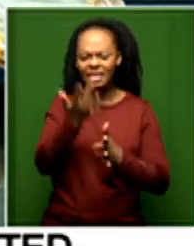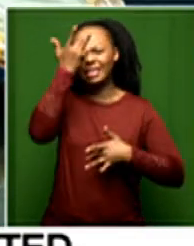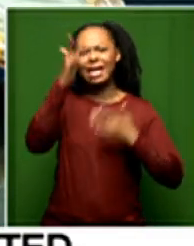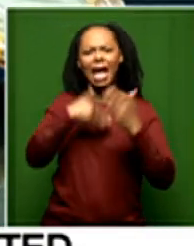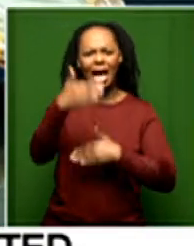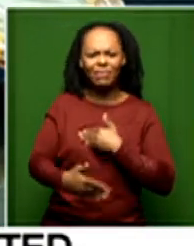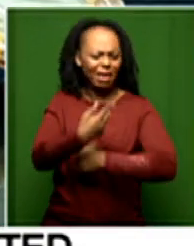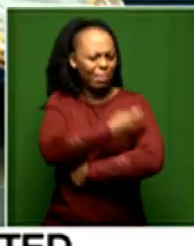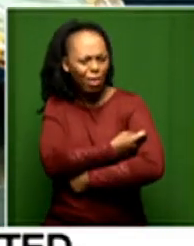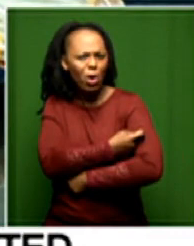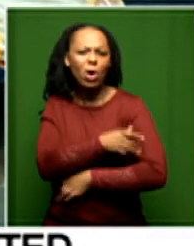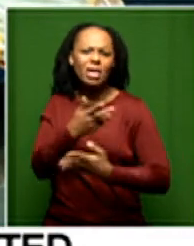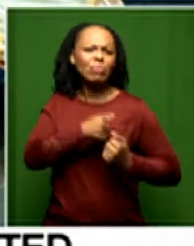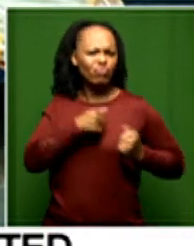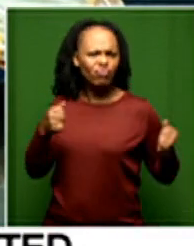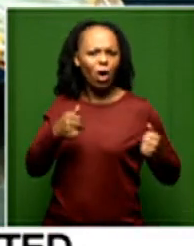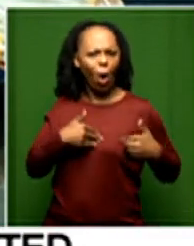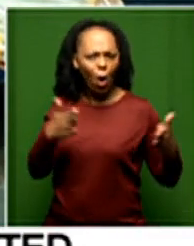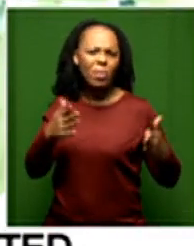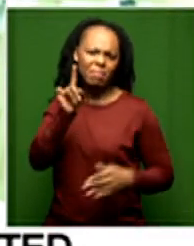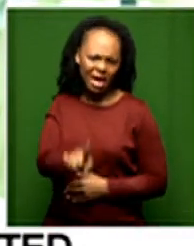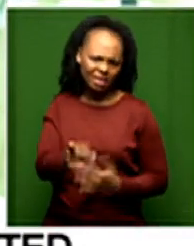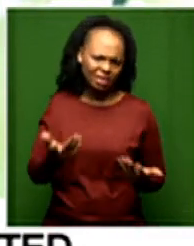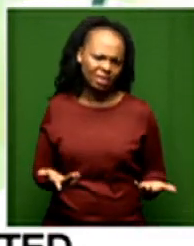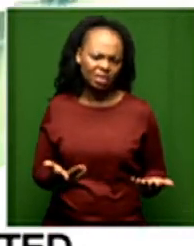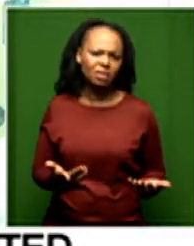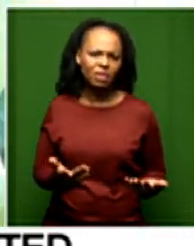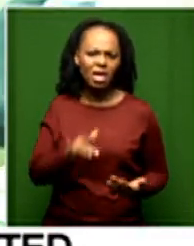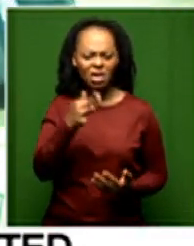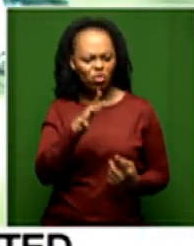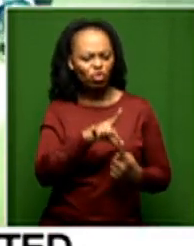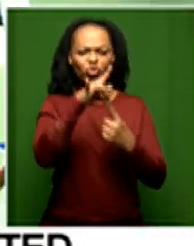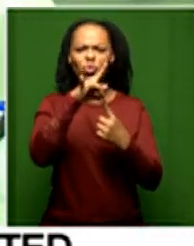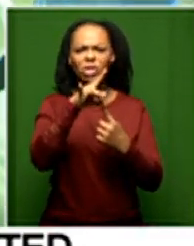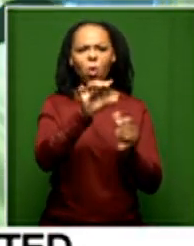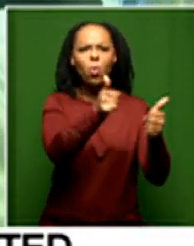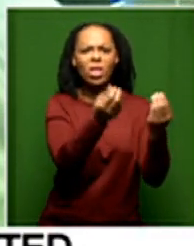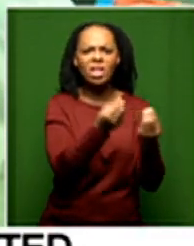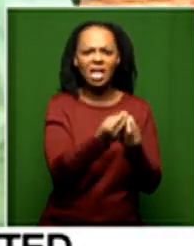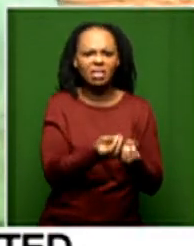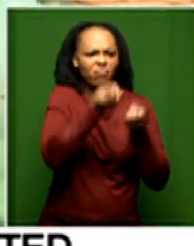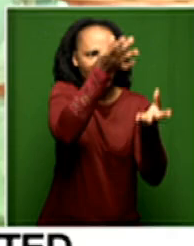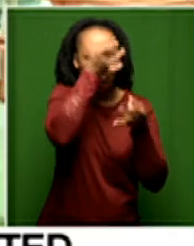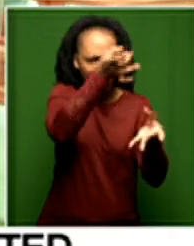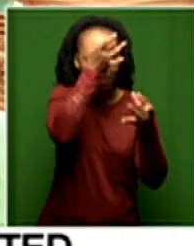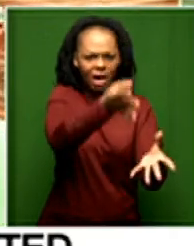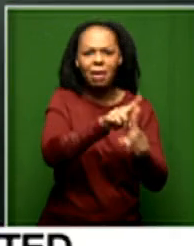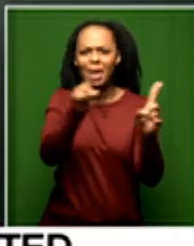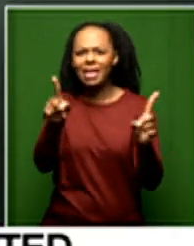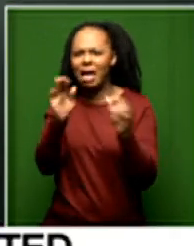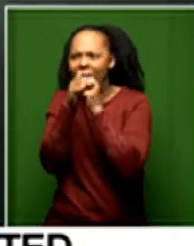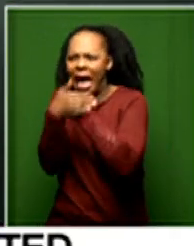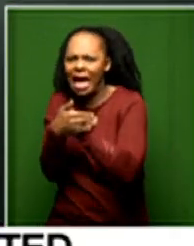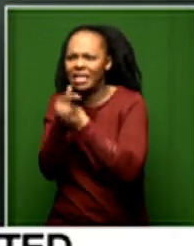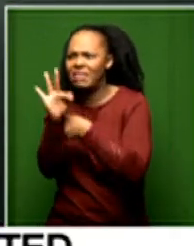if you choose the good things and ignore or even hide,